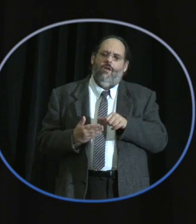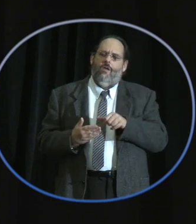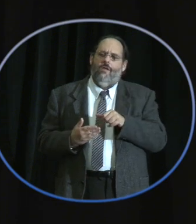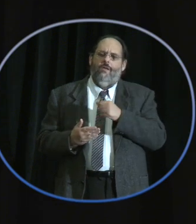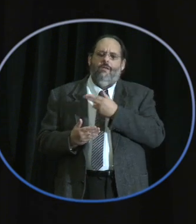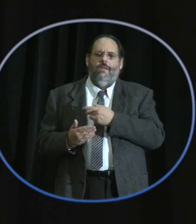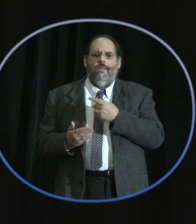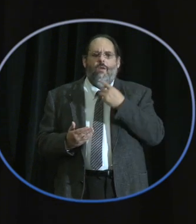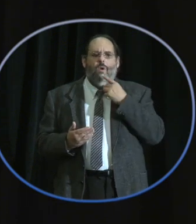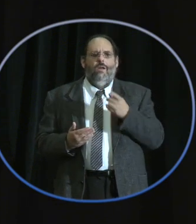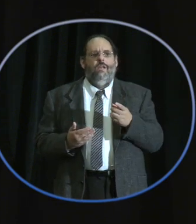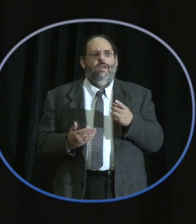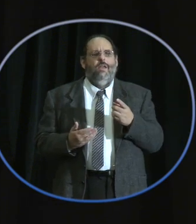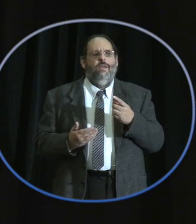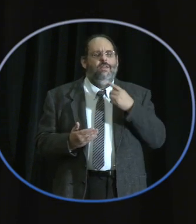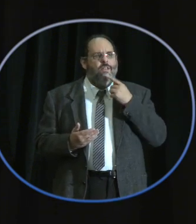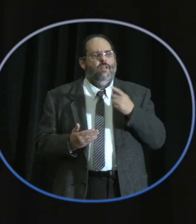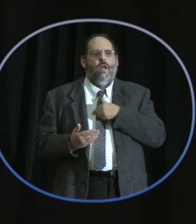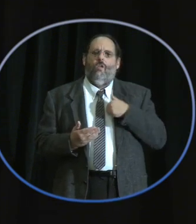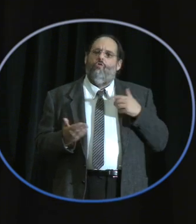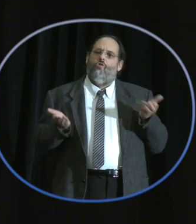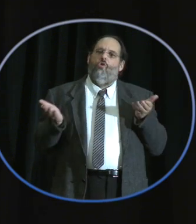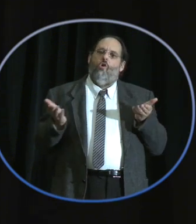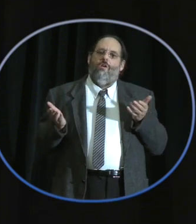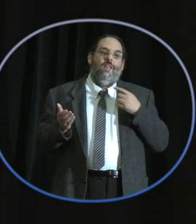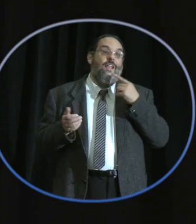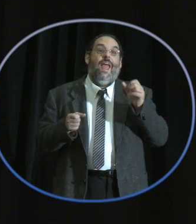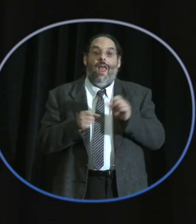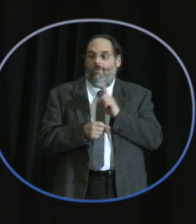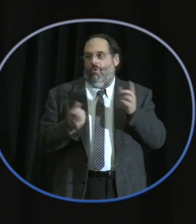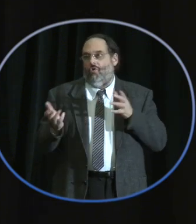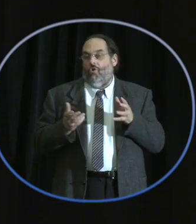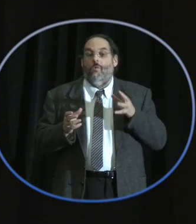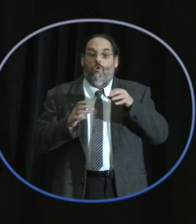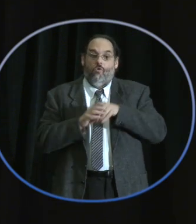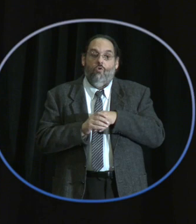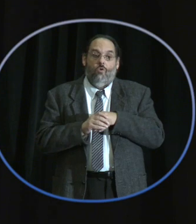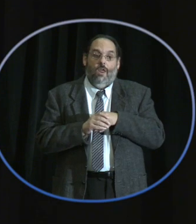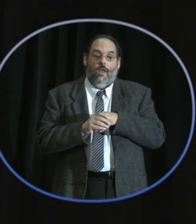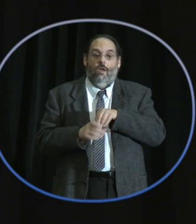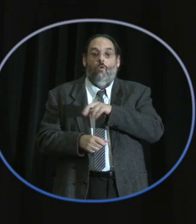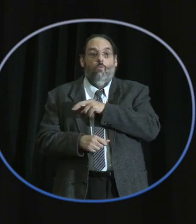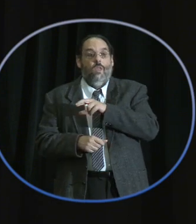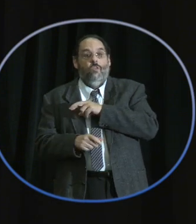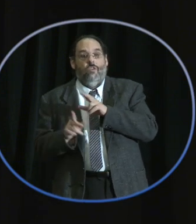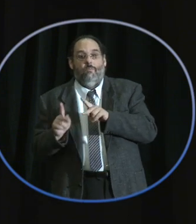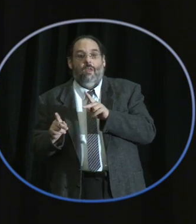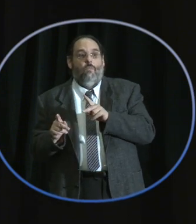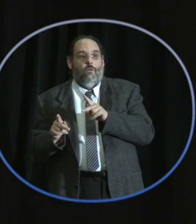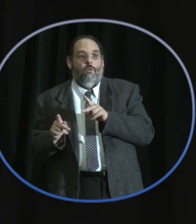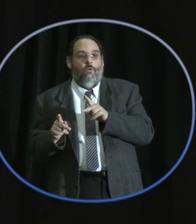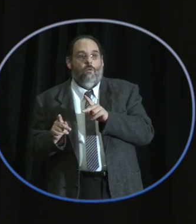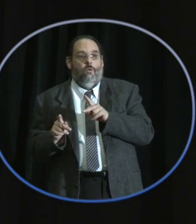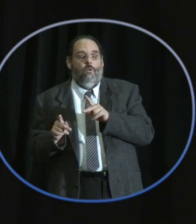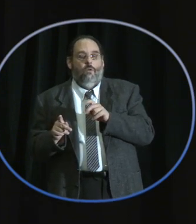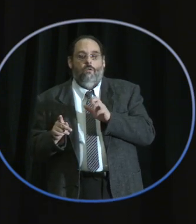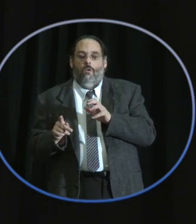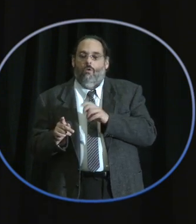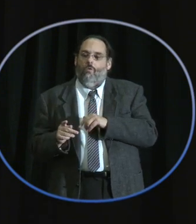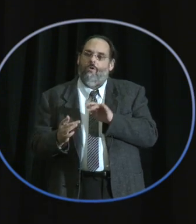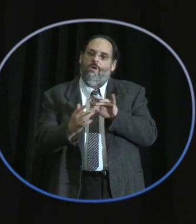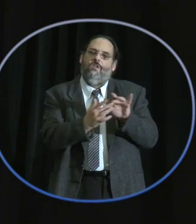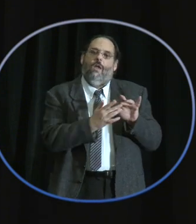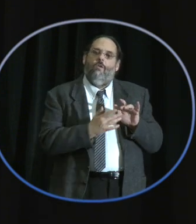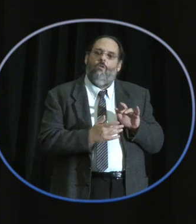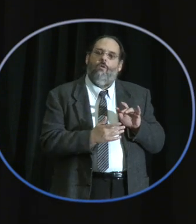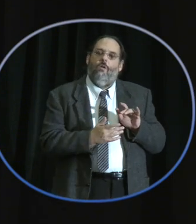is issuing is a call to service of all people, including persons religious. So we reached out